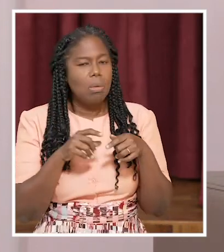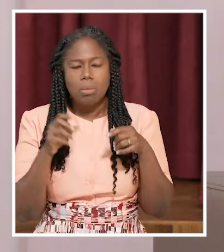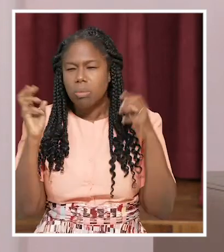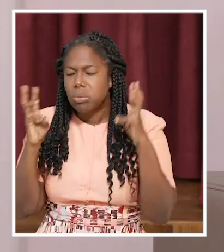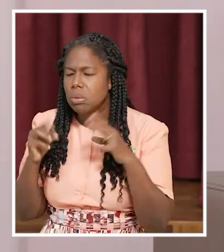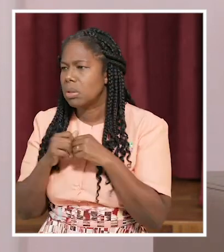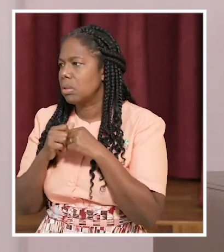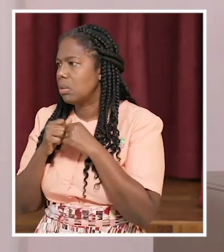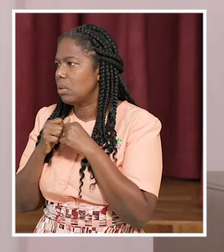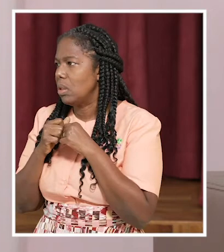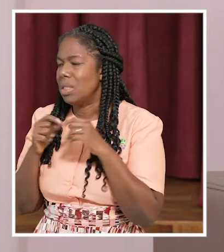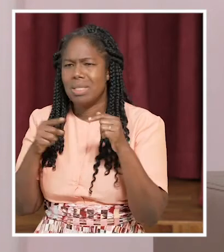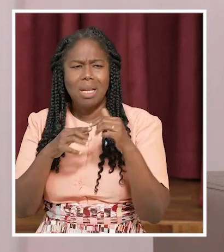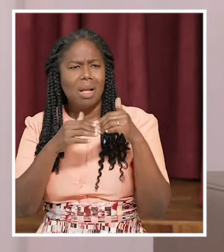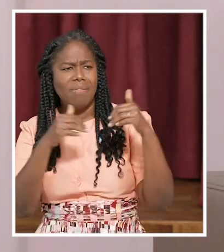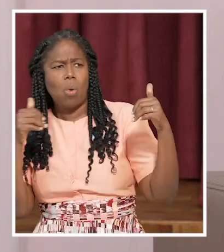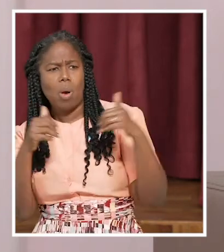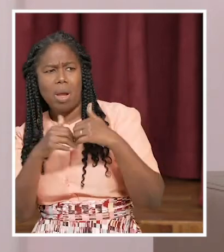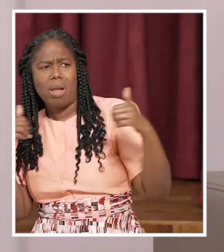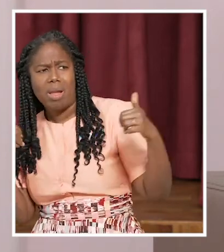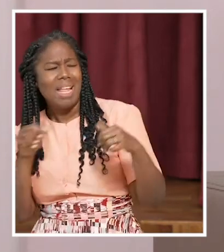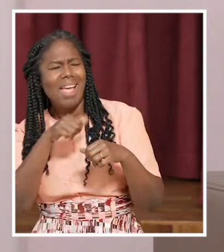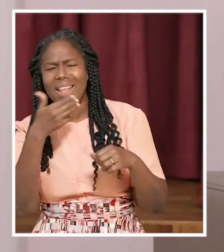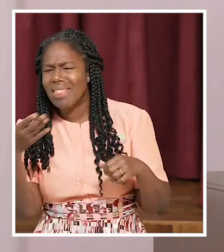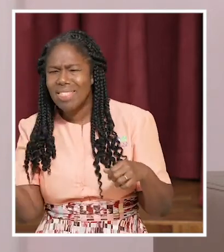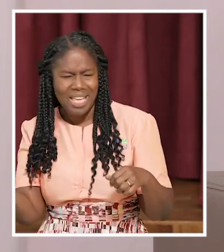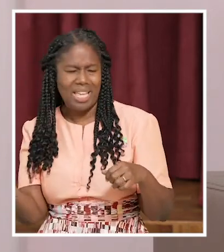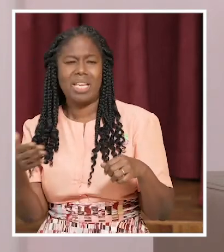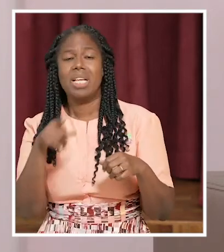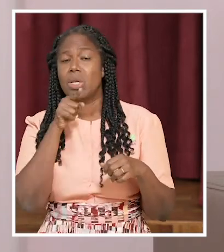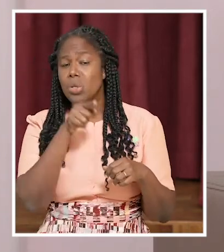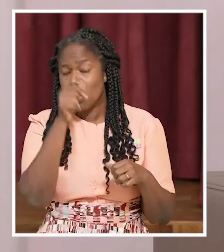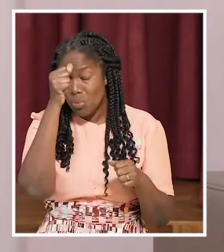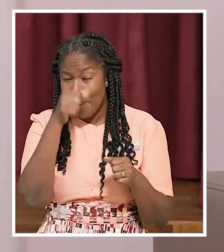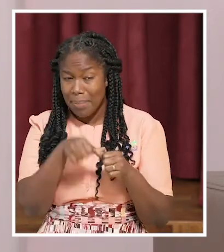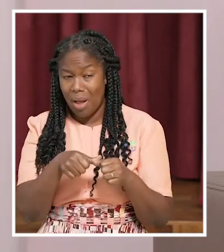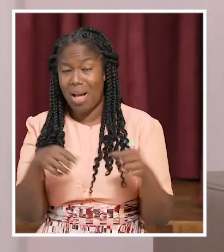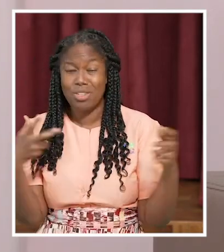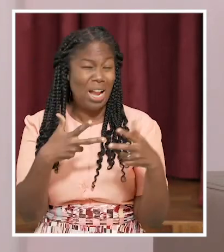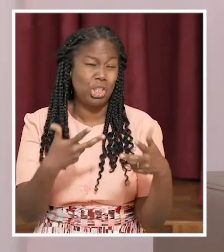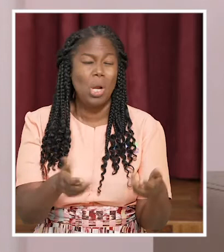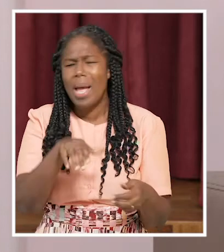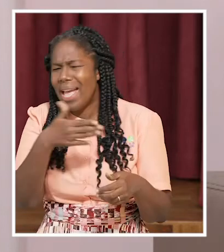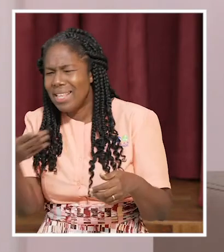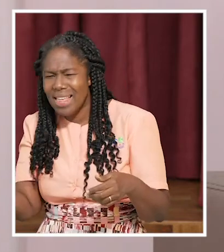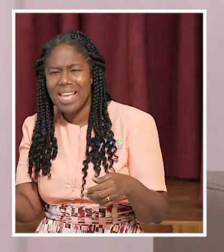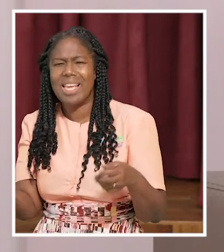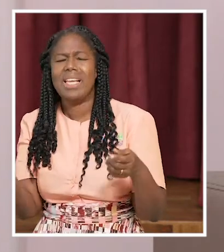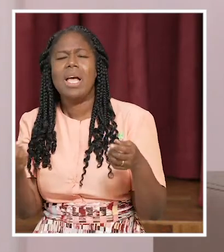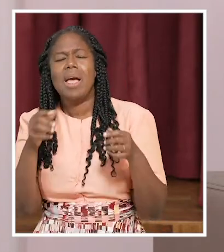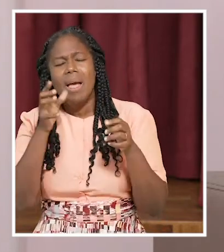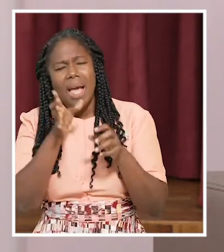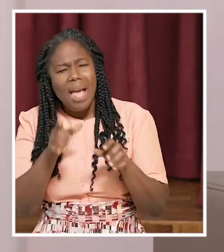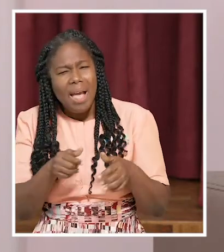that reminds you of that event or that makes you feel as though you are reliving that event. Because some of the things that happen